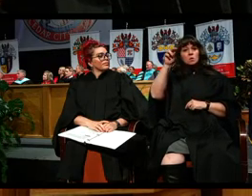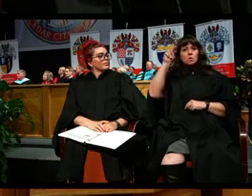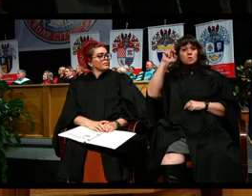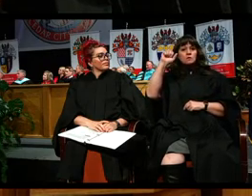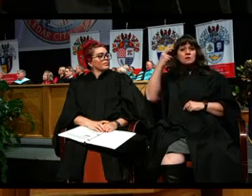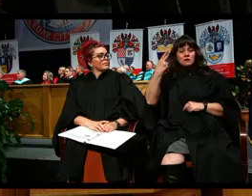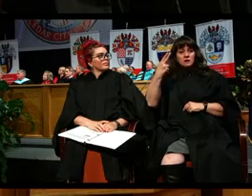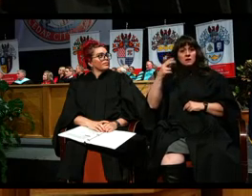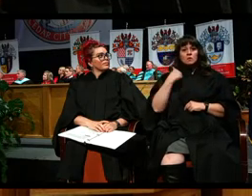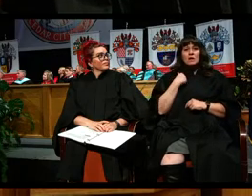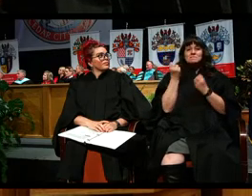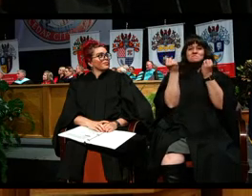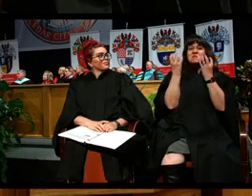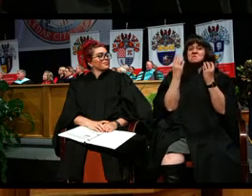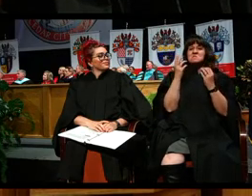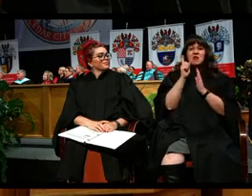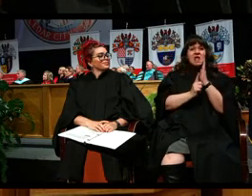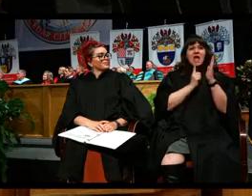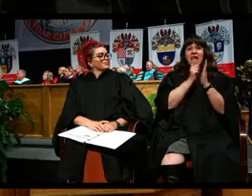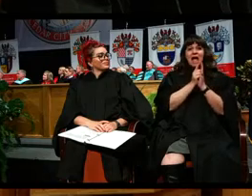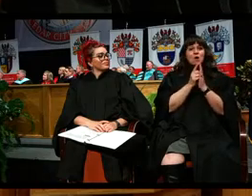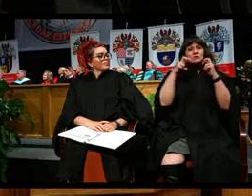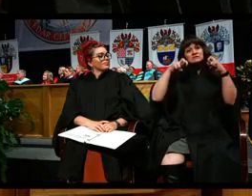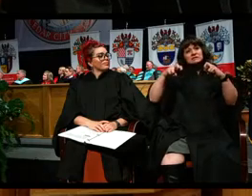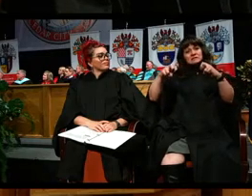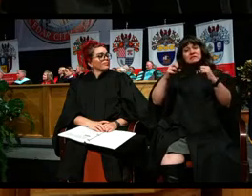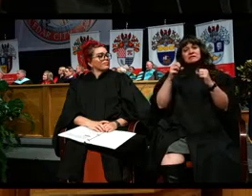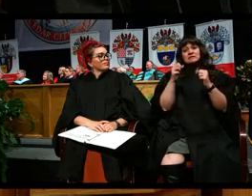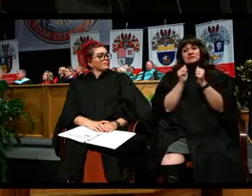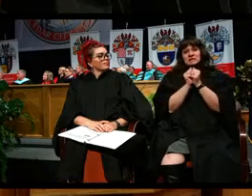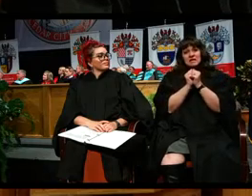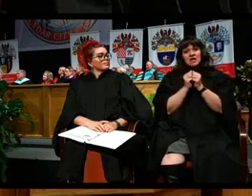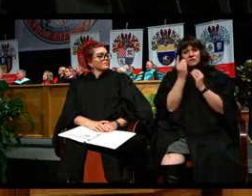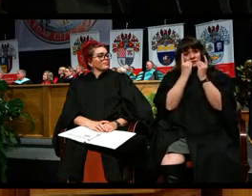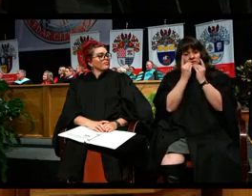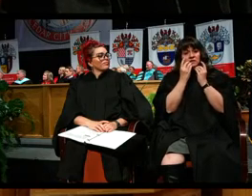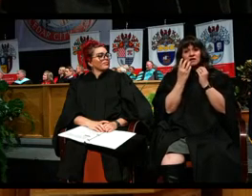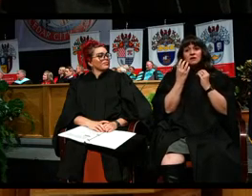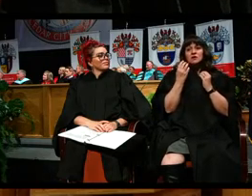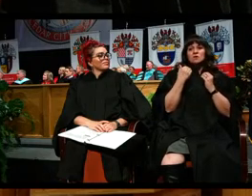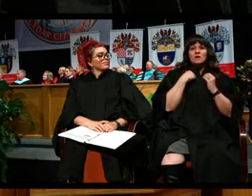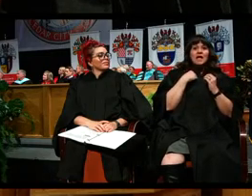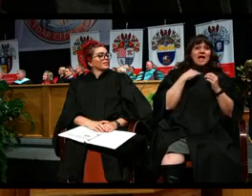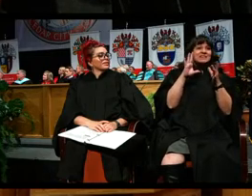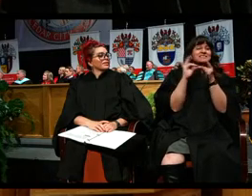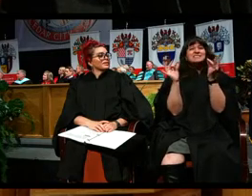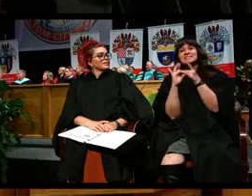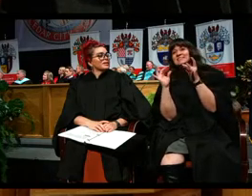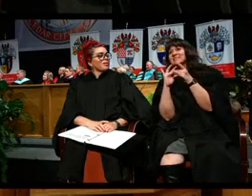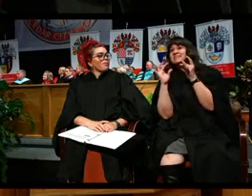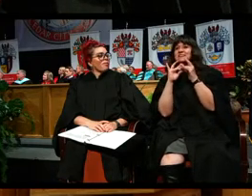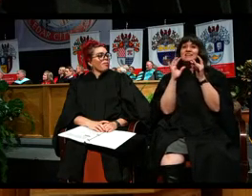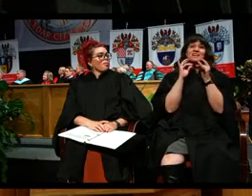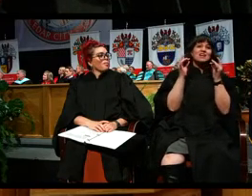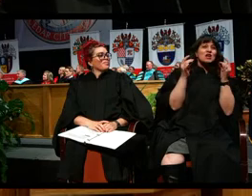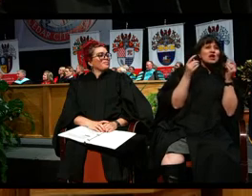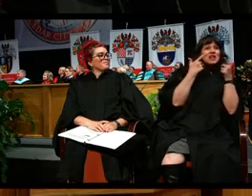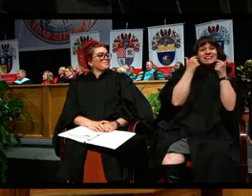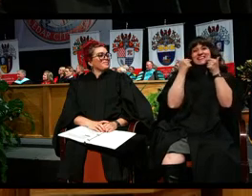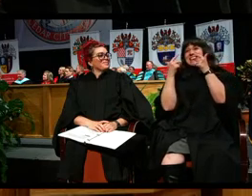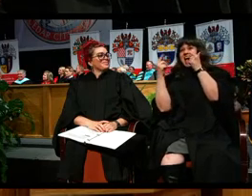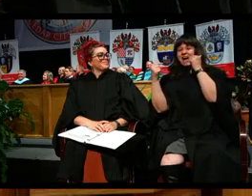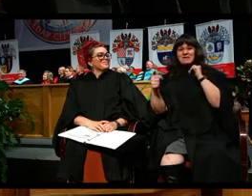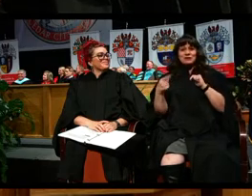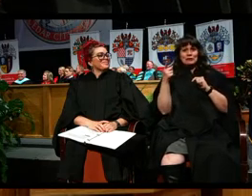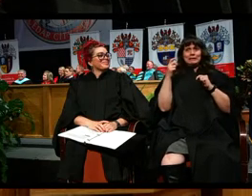hours of intense tall tales, lying and laughter to shame the heavens.